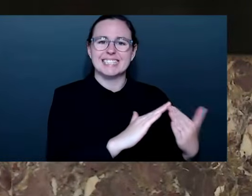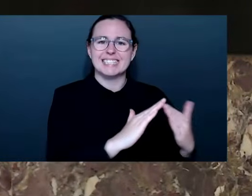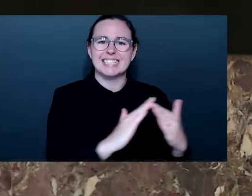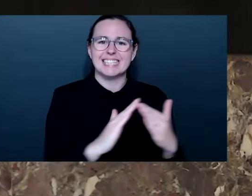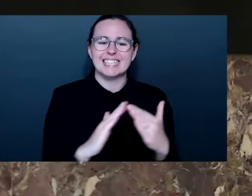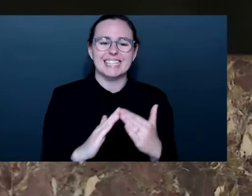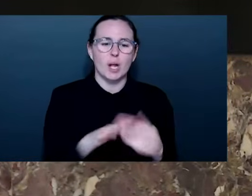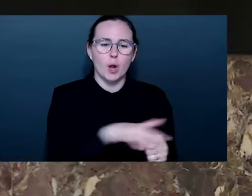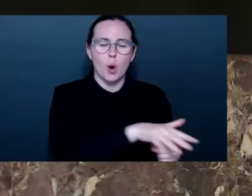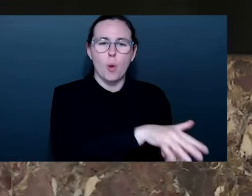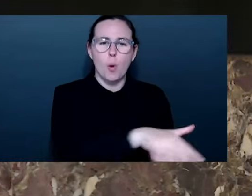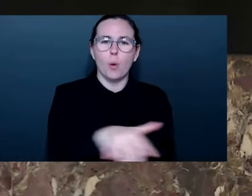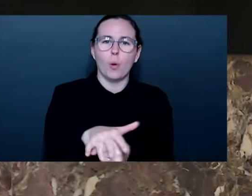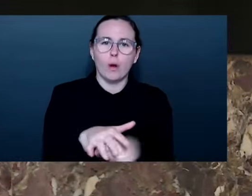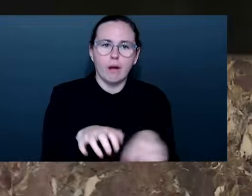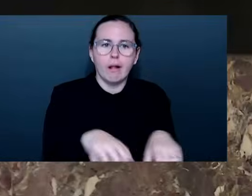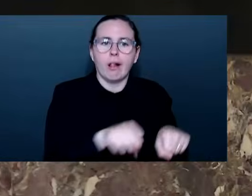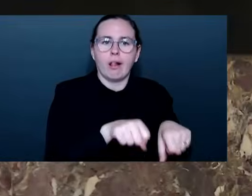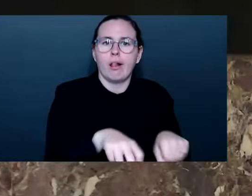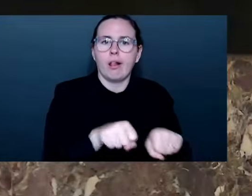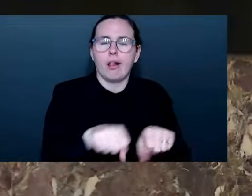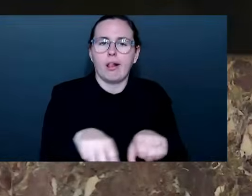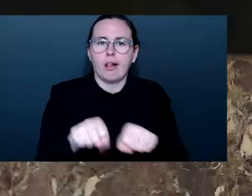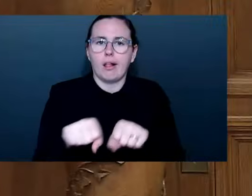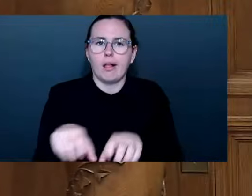jurisdiction? Yes or no?